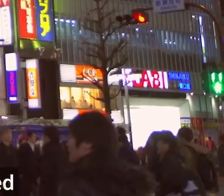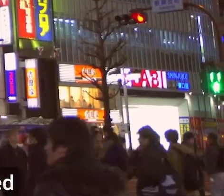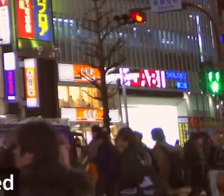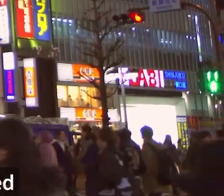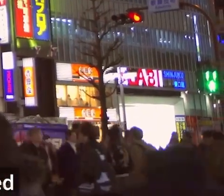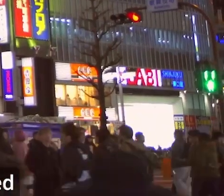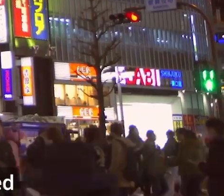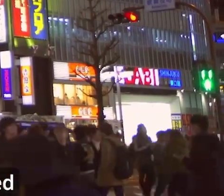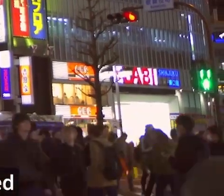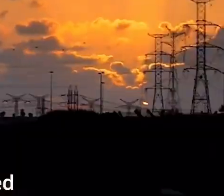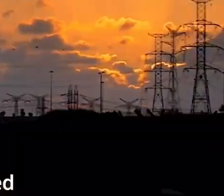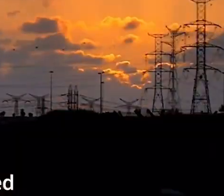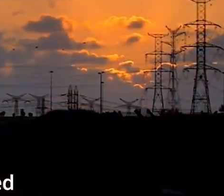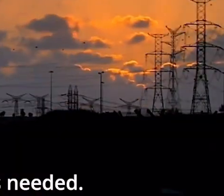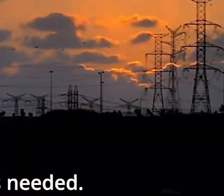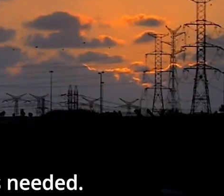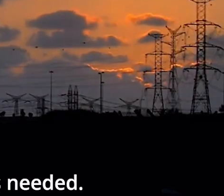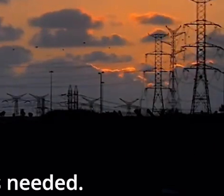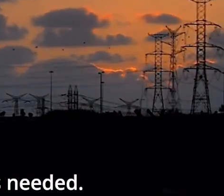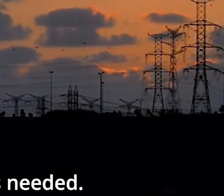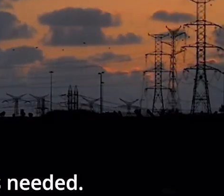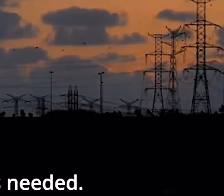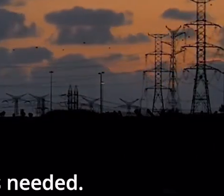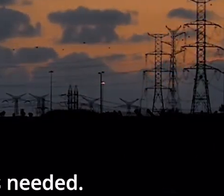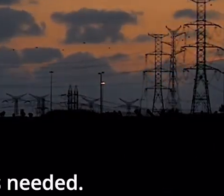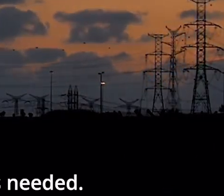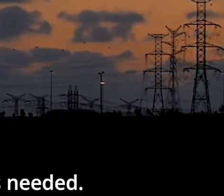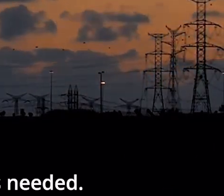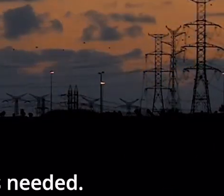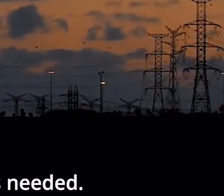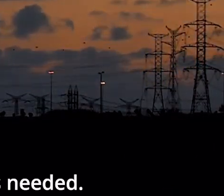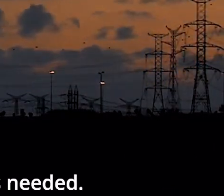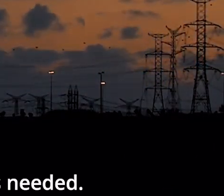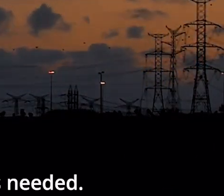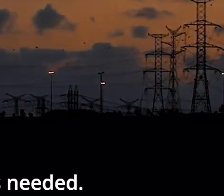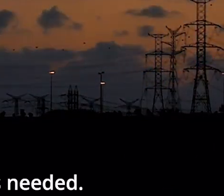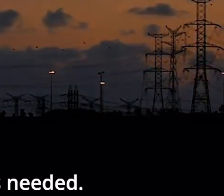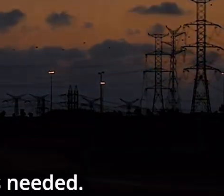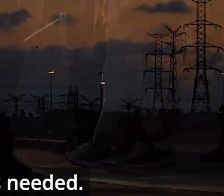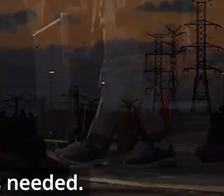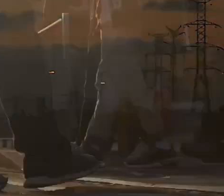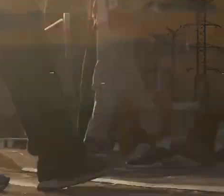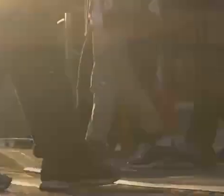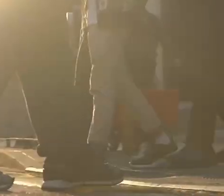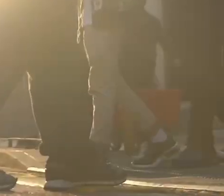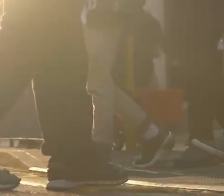encourage non-essential demand to be removed, thereby prioritizing limited supply of power to where it is